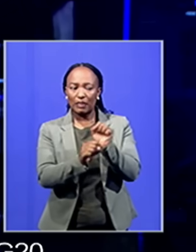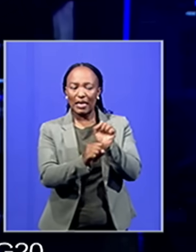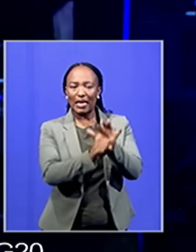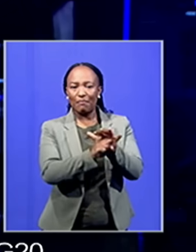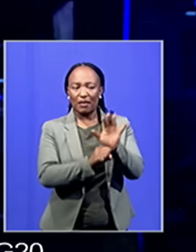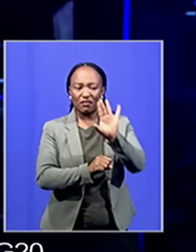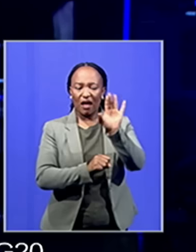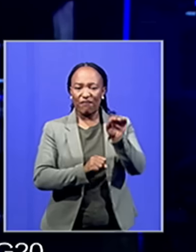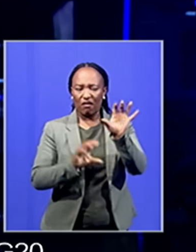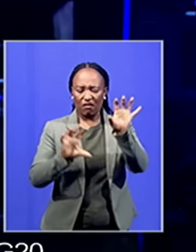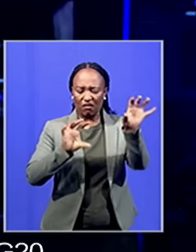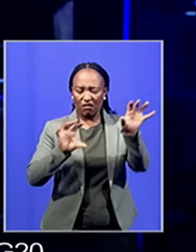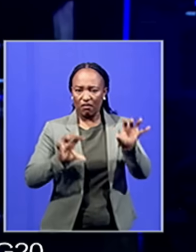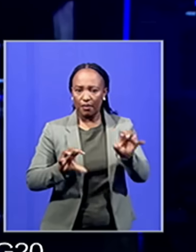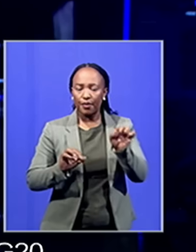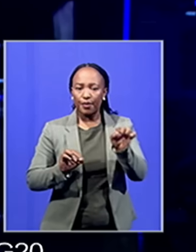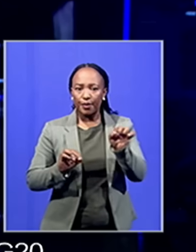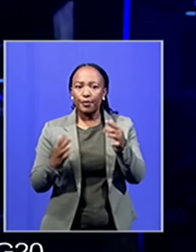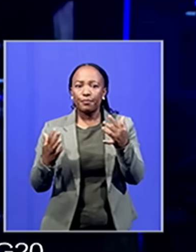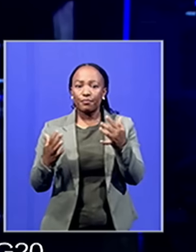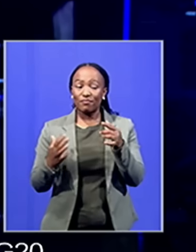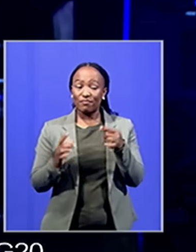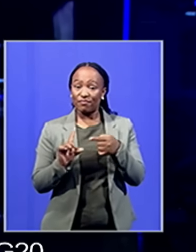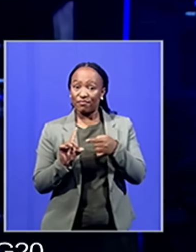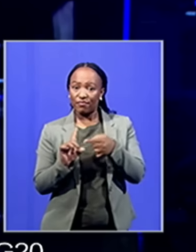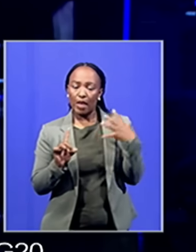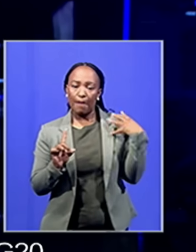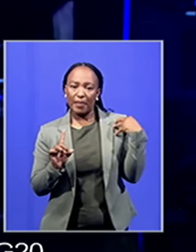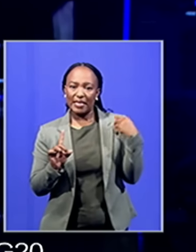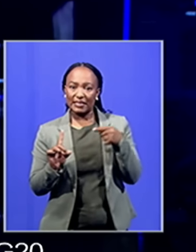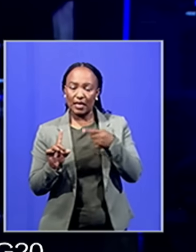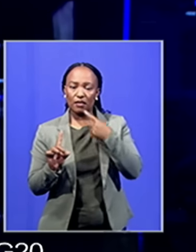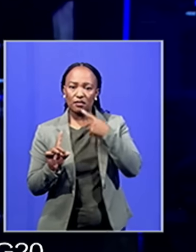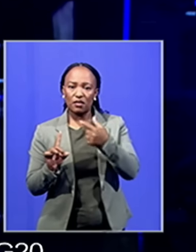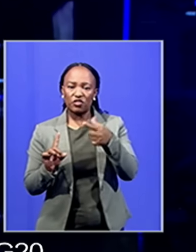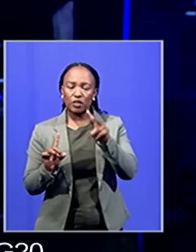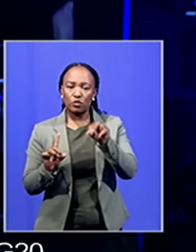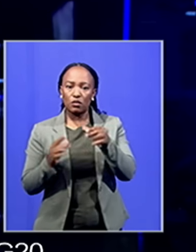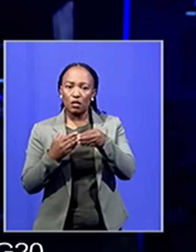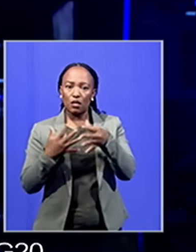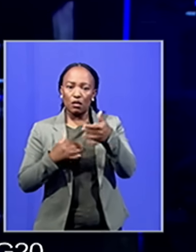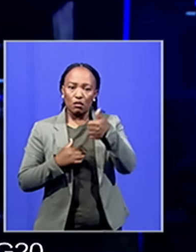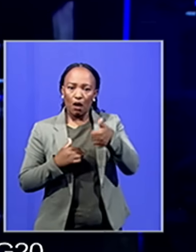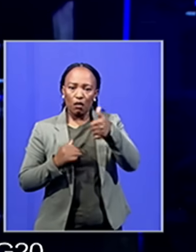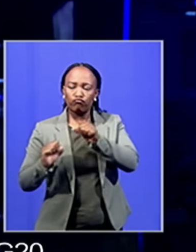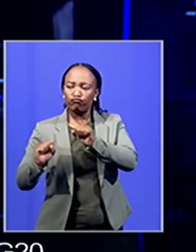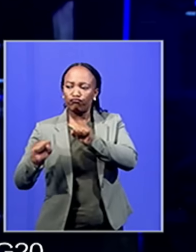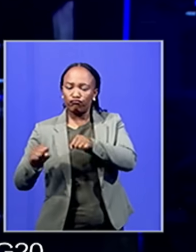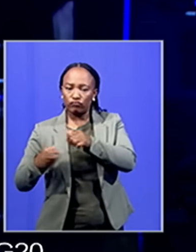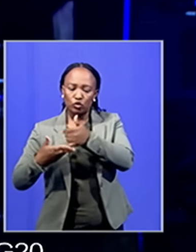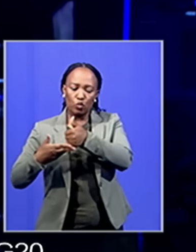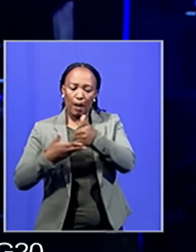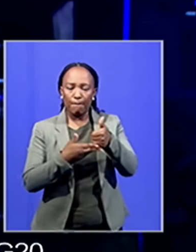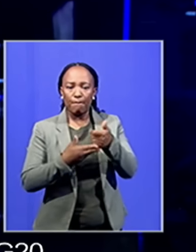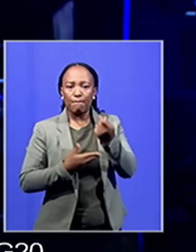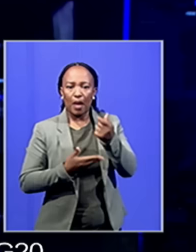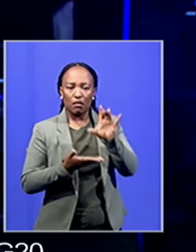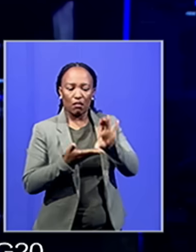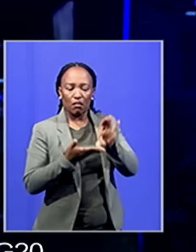tsona a hlobaetsang. Letona le phaeletse ka hore baetapele ba G20 ba dumelane ka ho eketsa dithuso tsa ditjhelete molemong wa ho